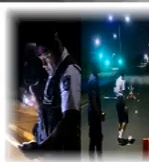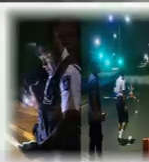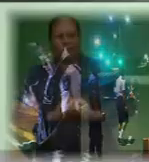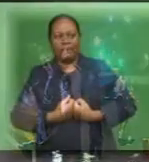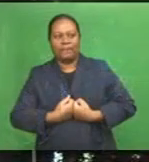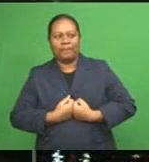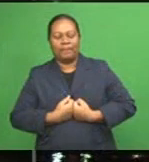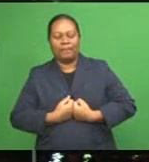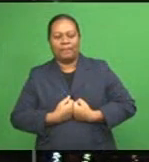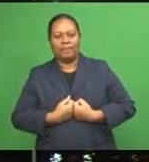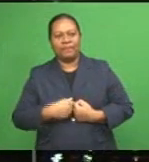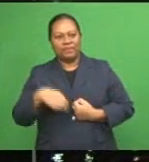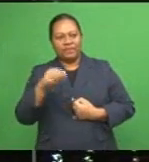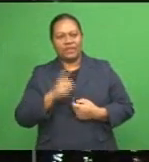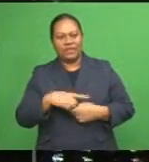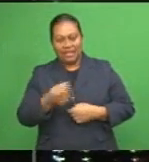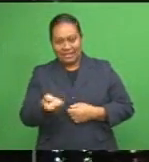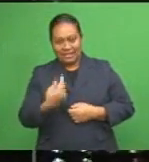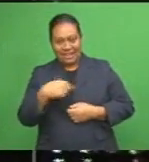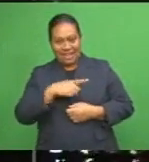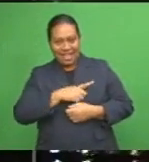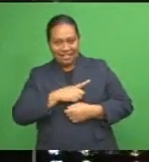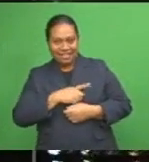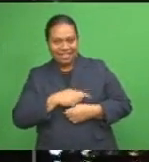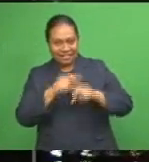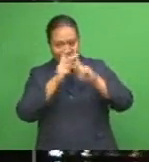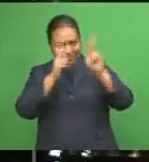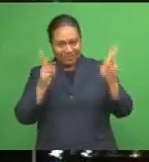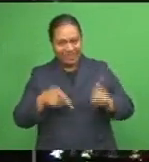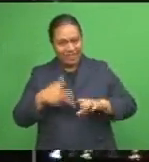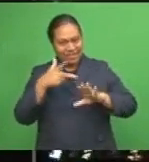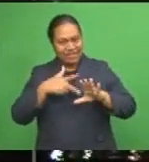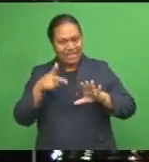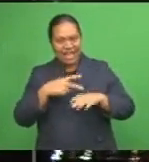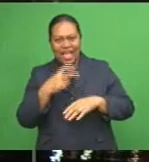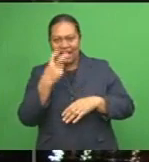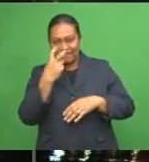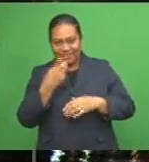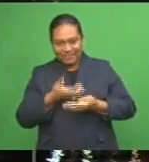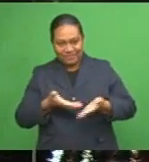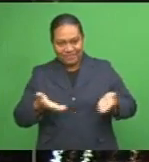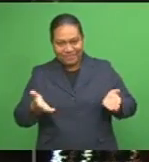answer. And remember, you can send us newsworthy pictures and videos on email